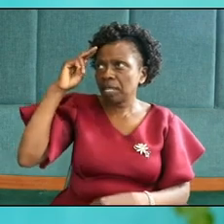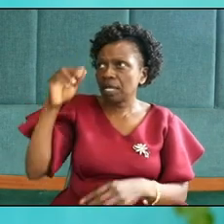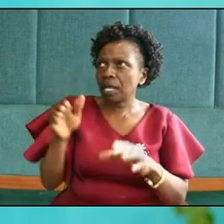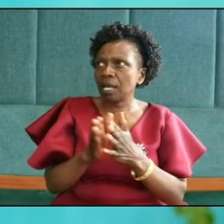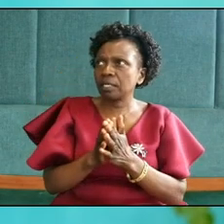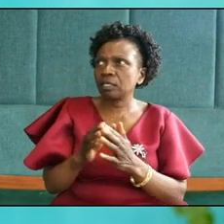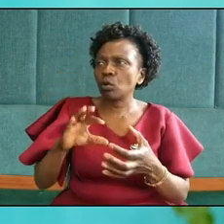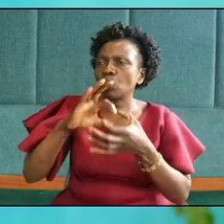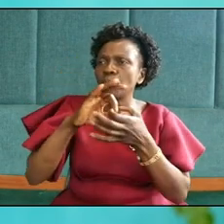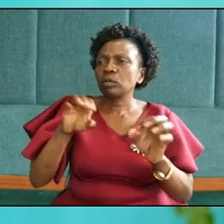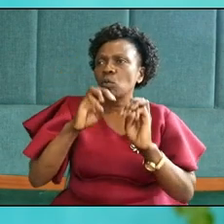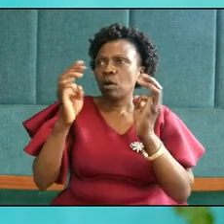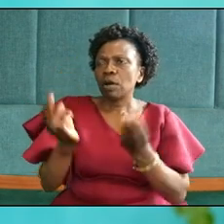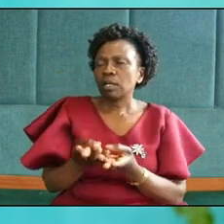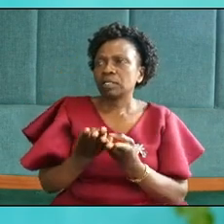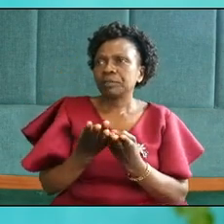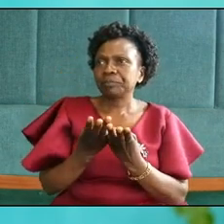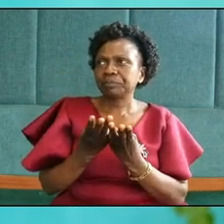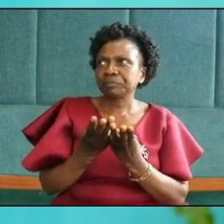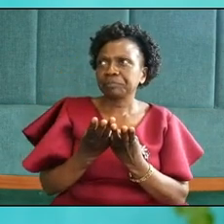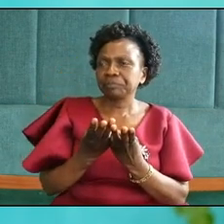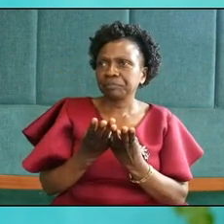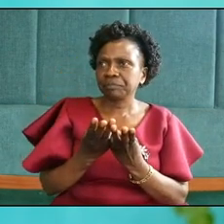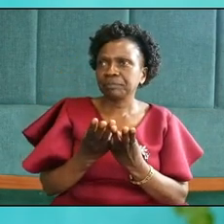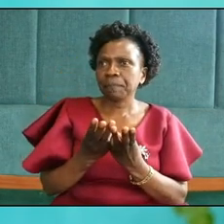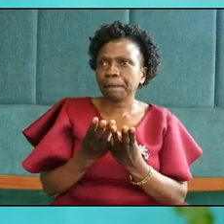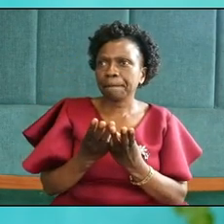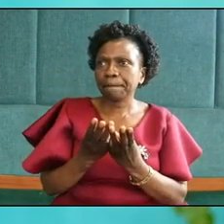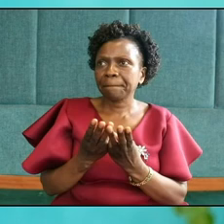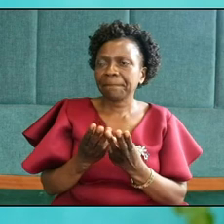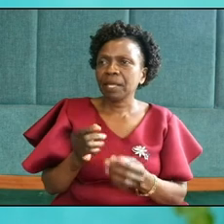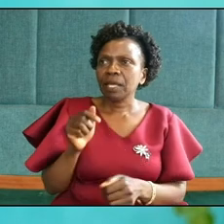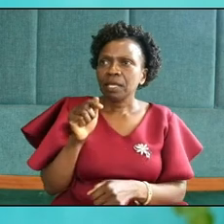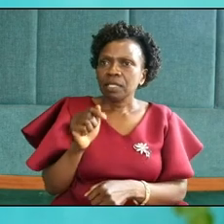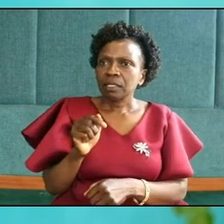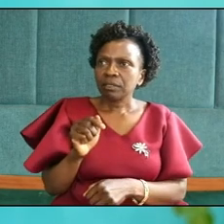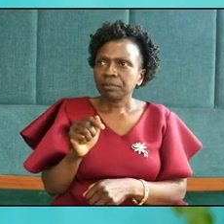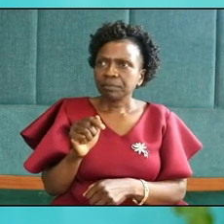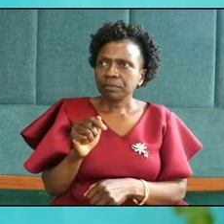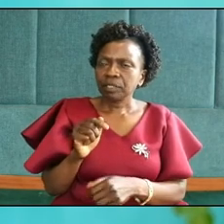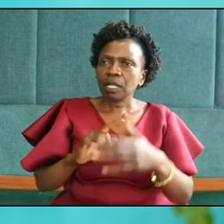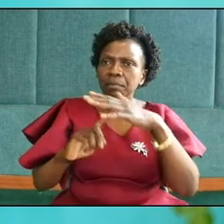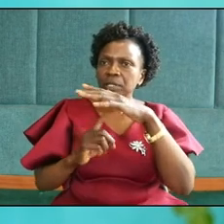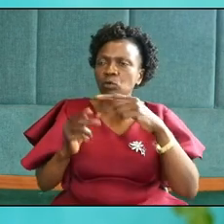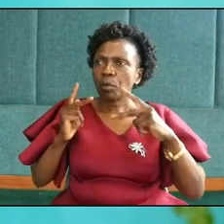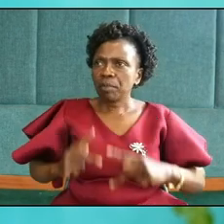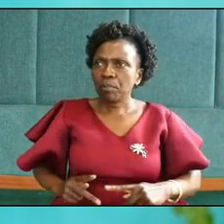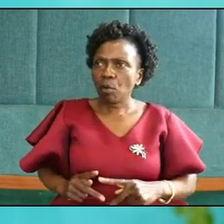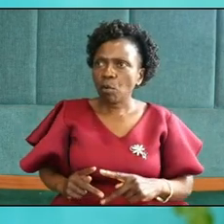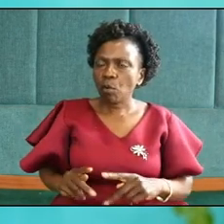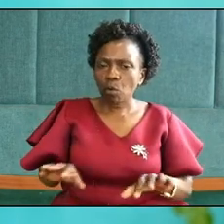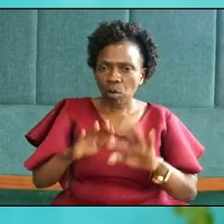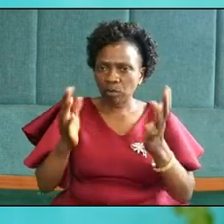is a specialized training that prepares clergy, pastors, to minister, and people who are